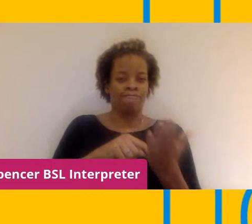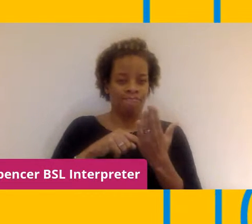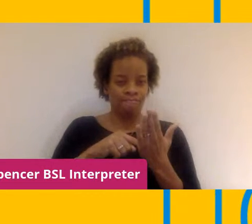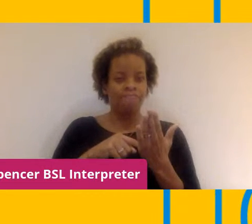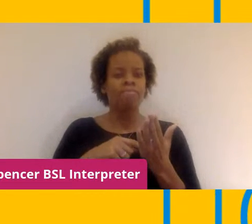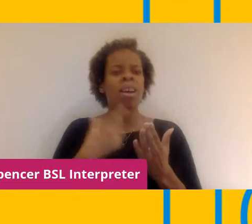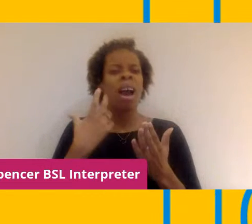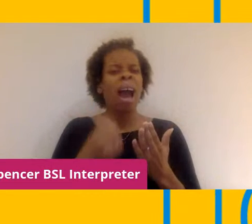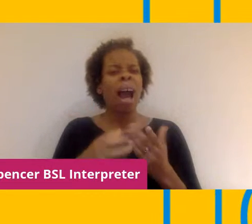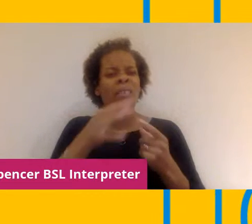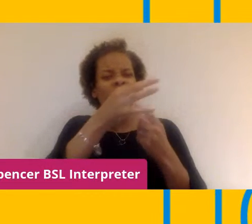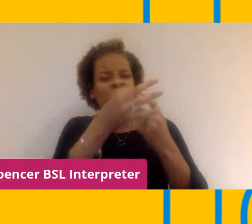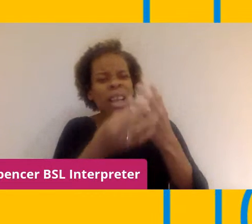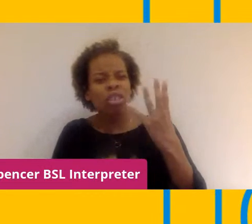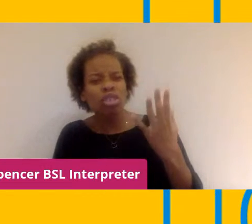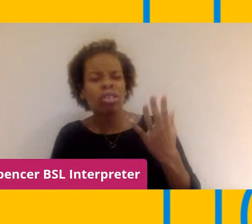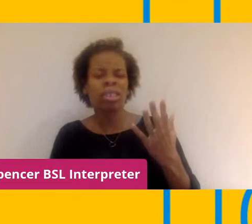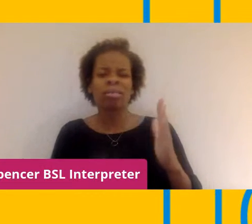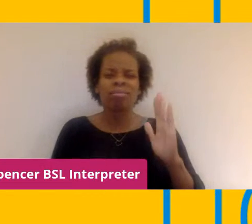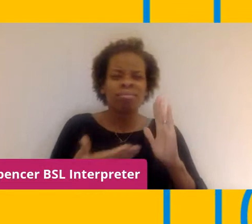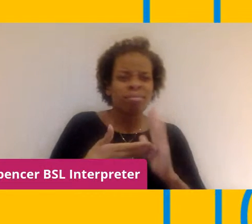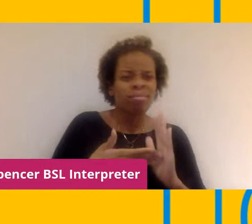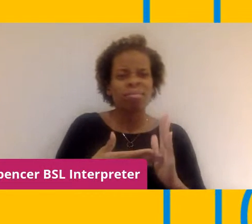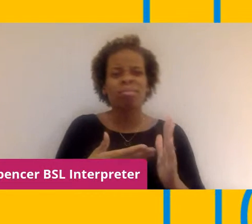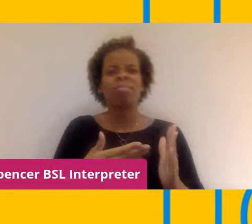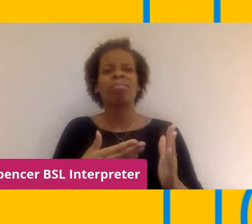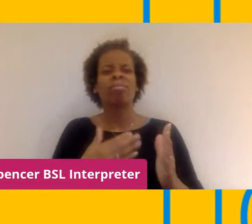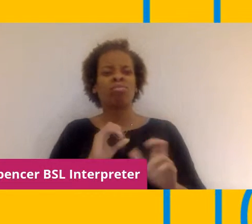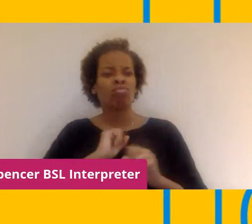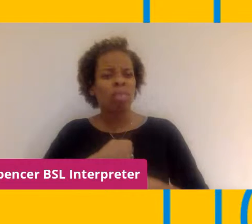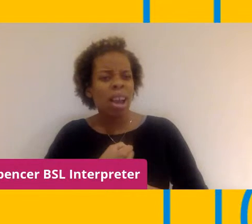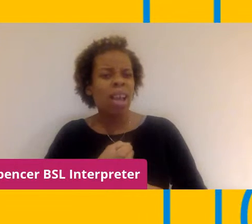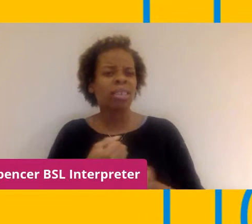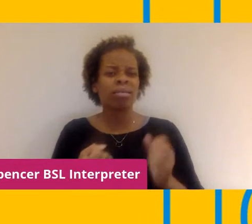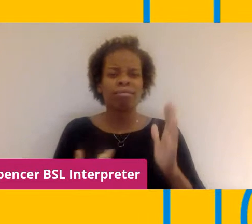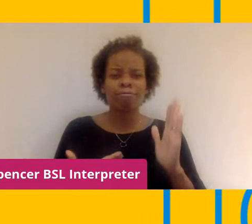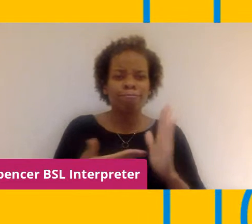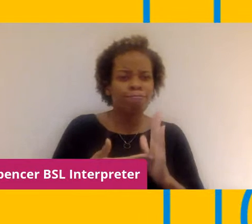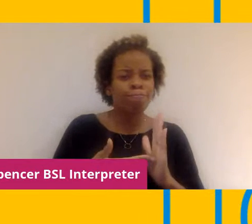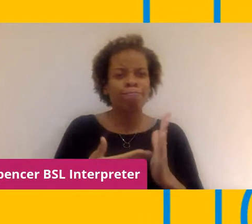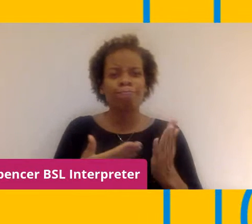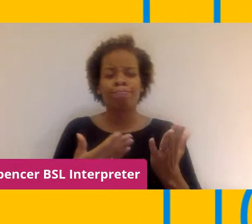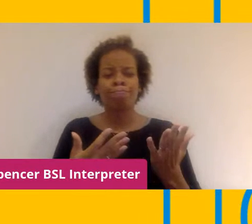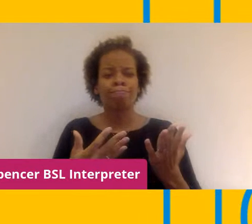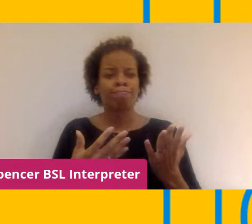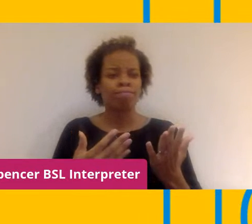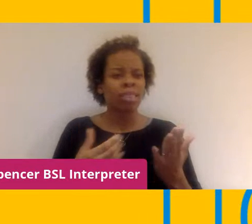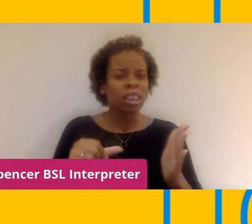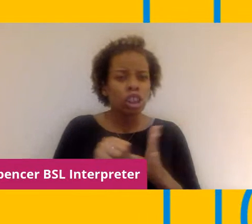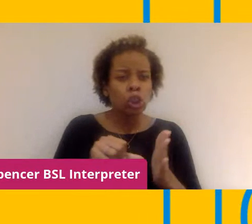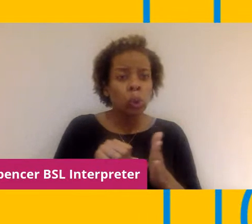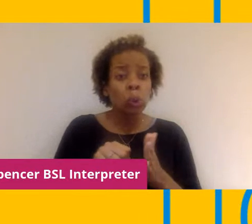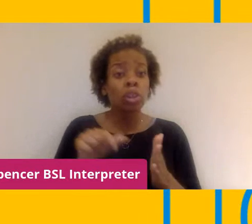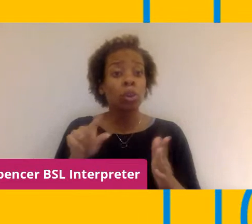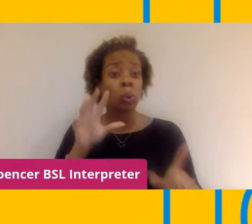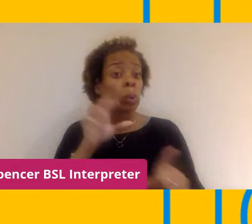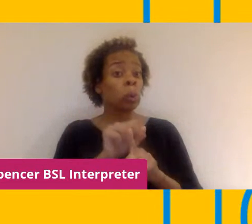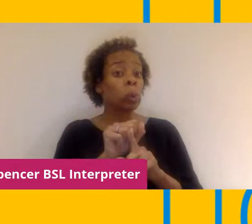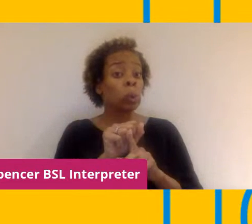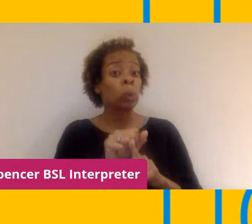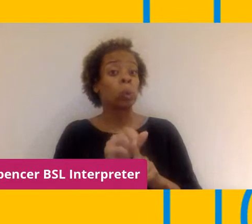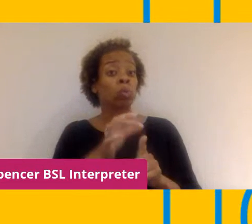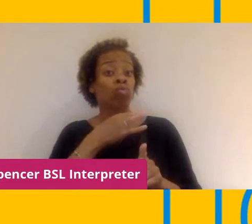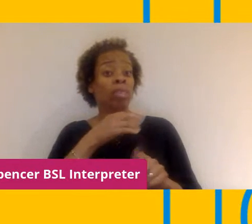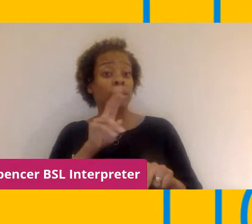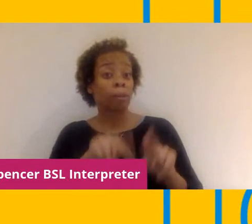characteristics or additional stresses that may be experienced by people, and any issues that you've identified with the risk assessments,